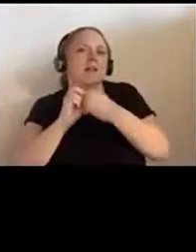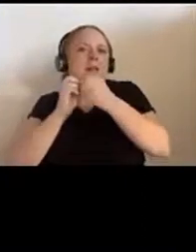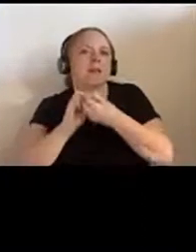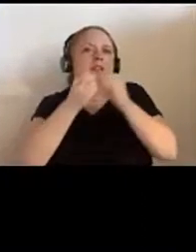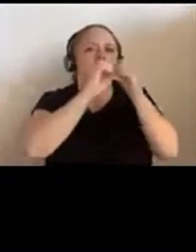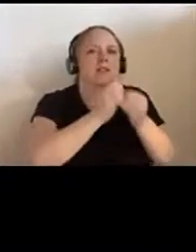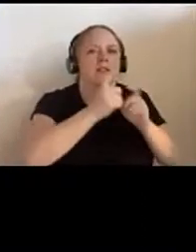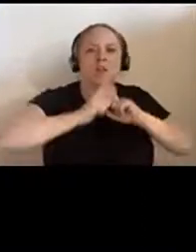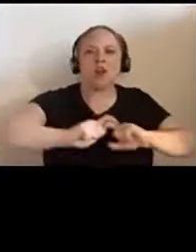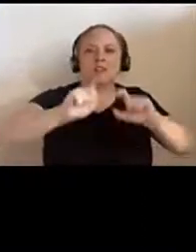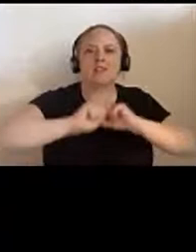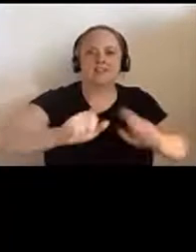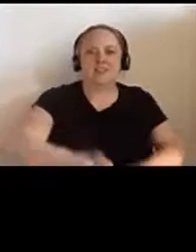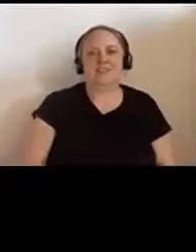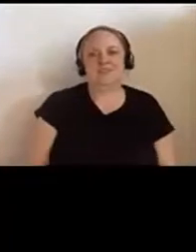making.